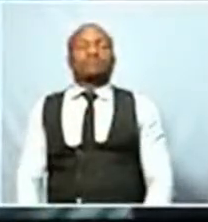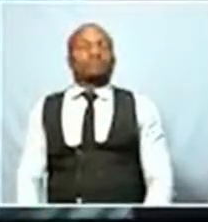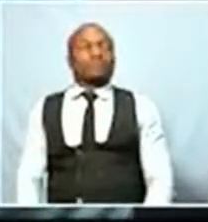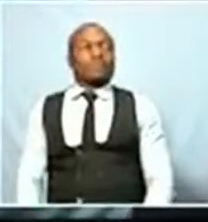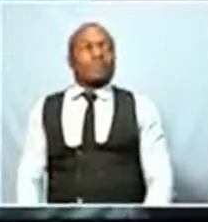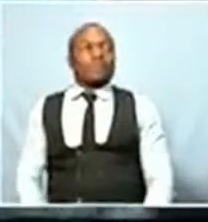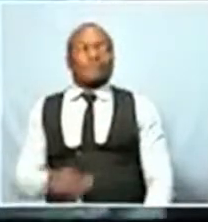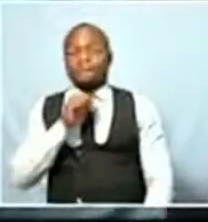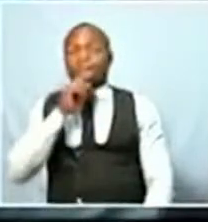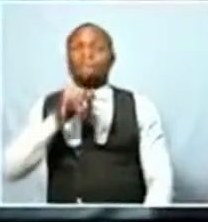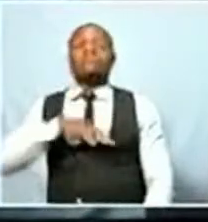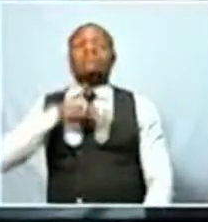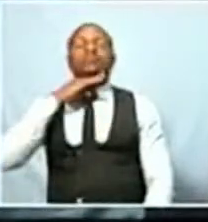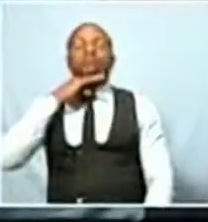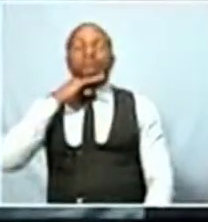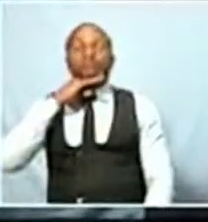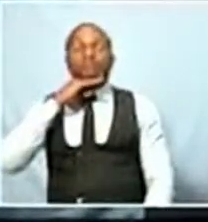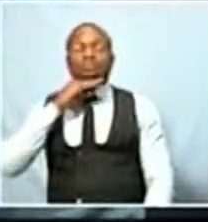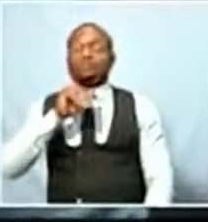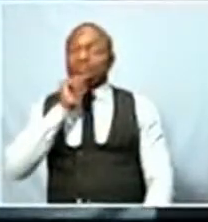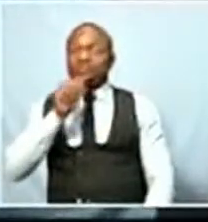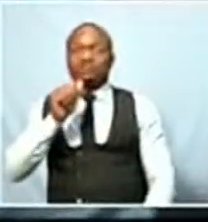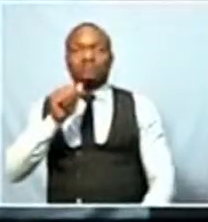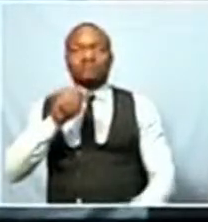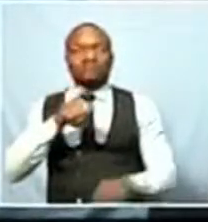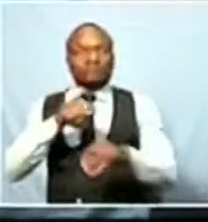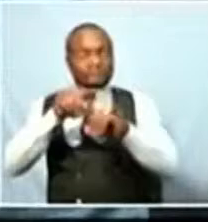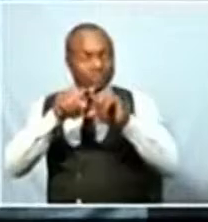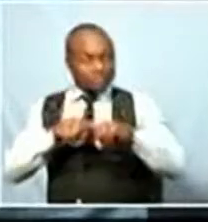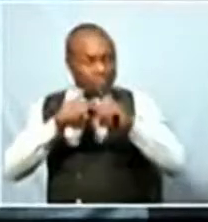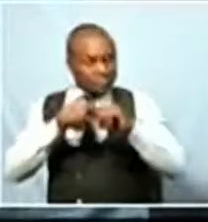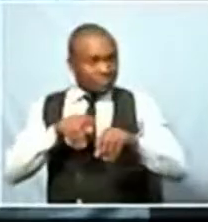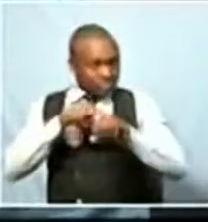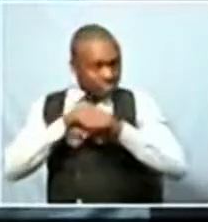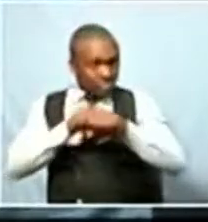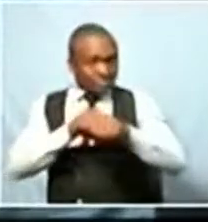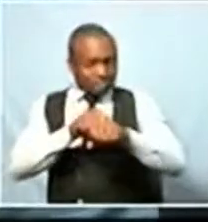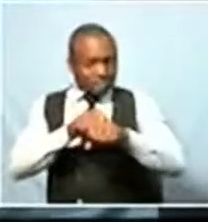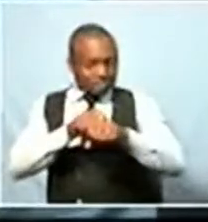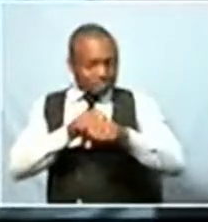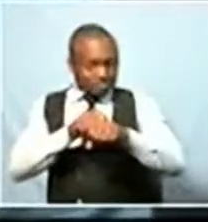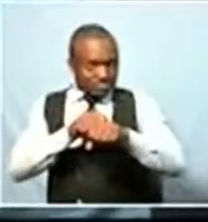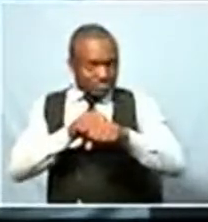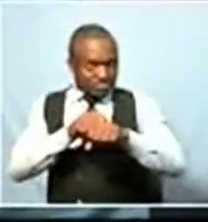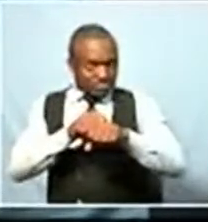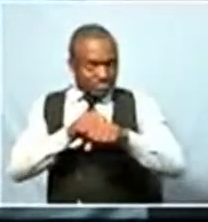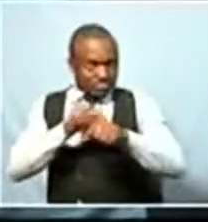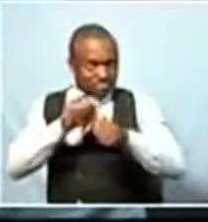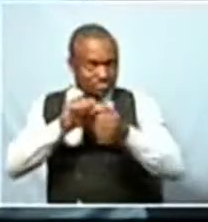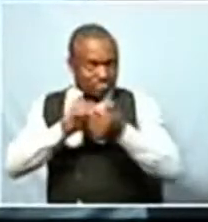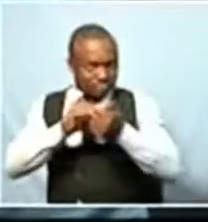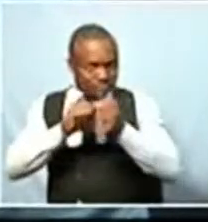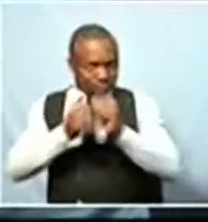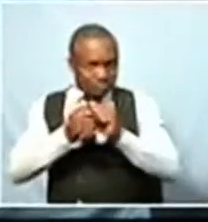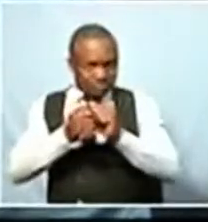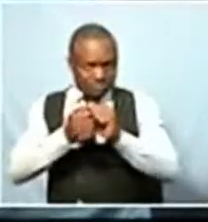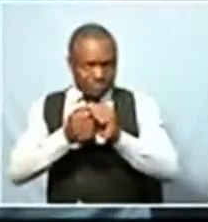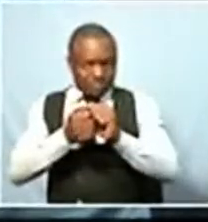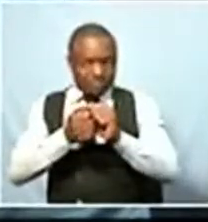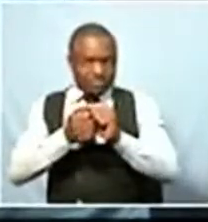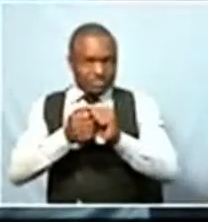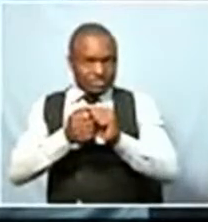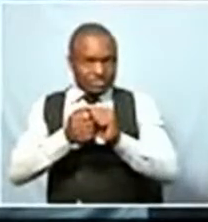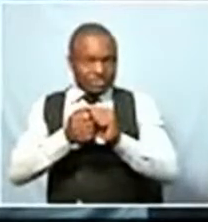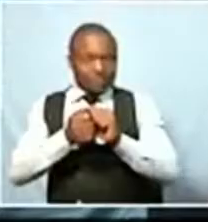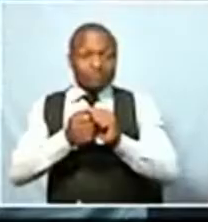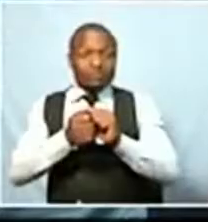In that case of unreliable transport, the fleet is only inadequate but also